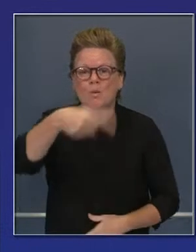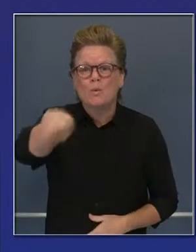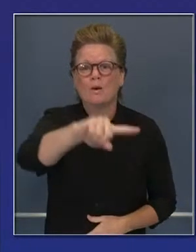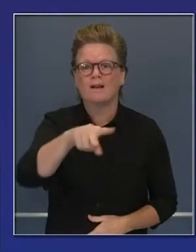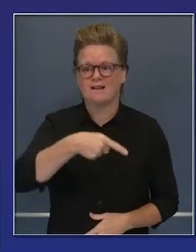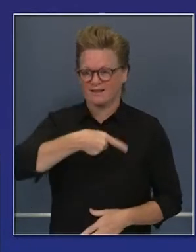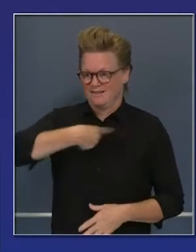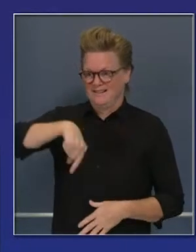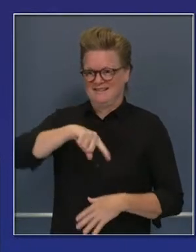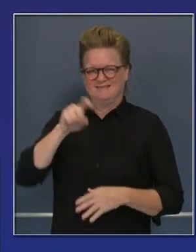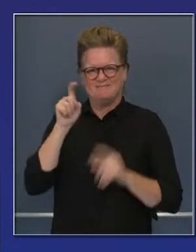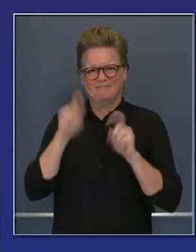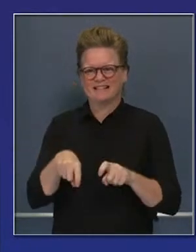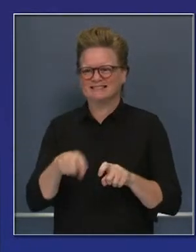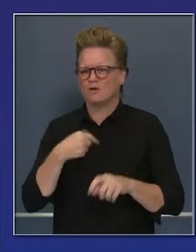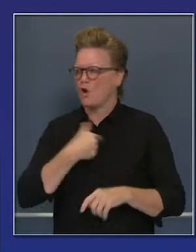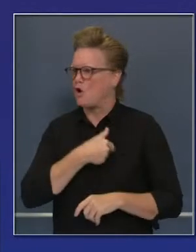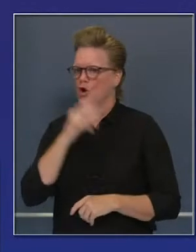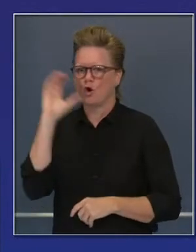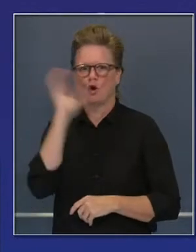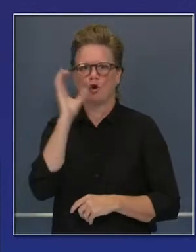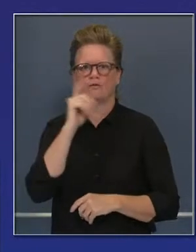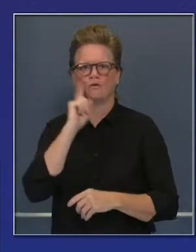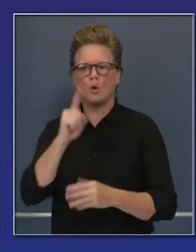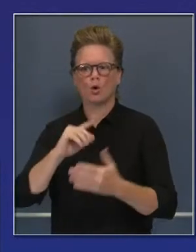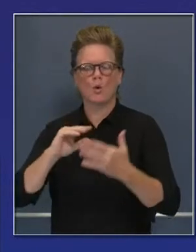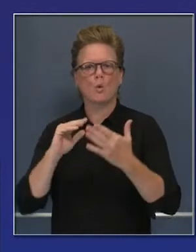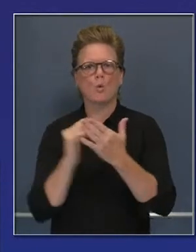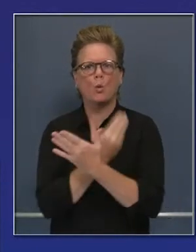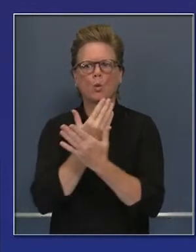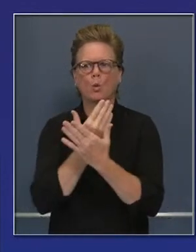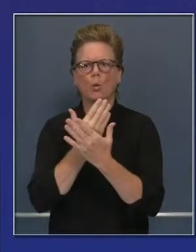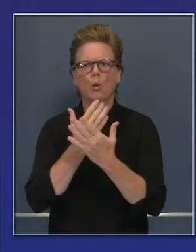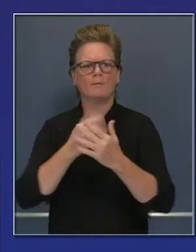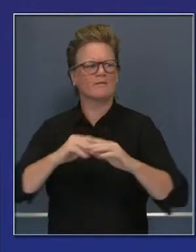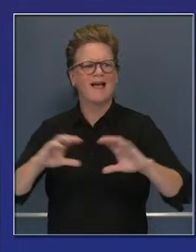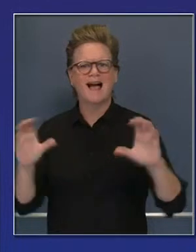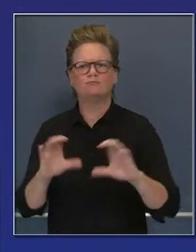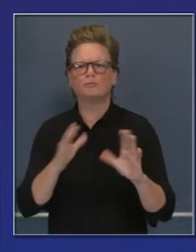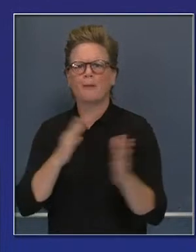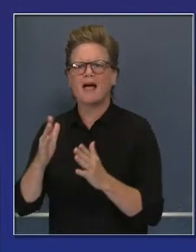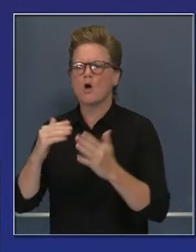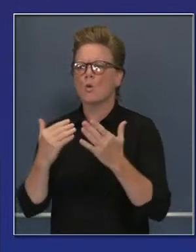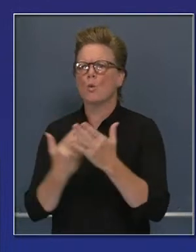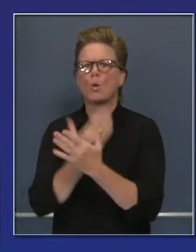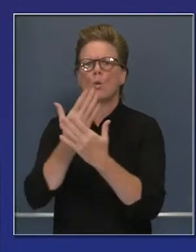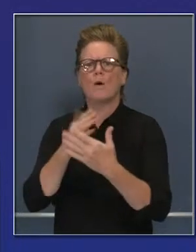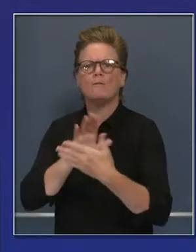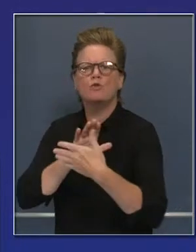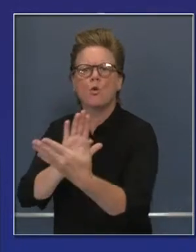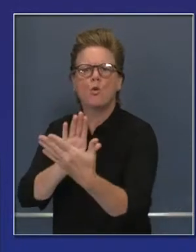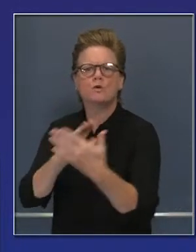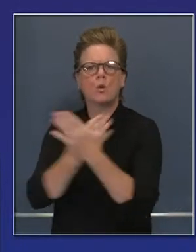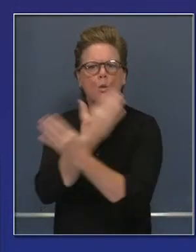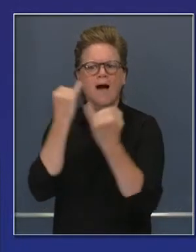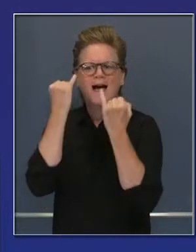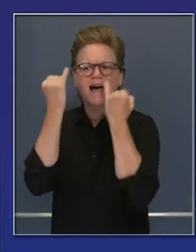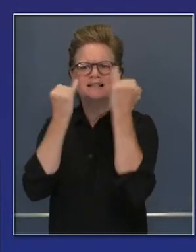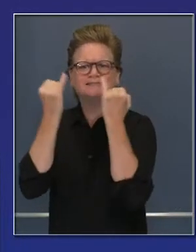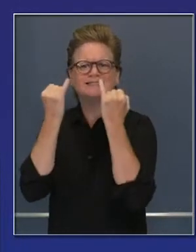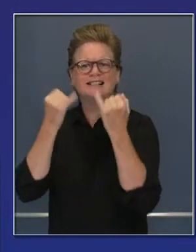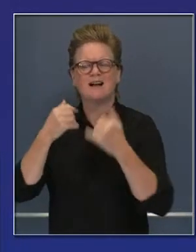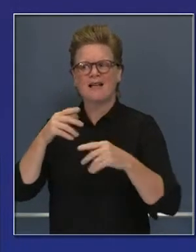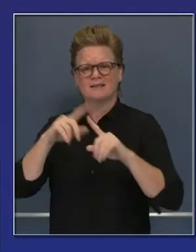me, Abraham Lincoln, but to act anew in terms of our approach and our discipline in terms of addressing